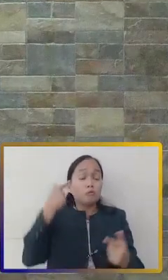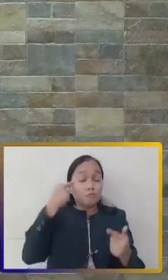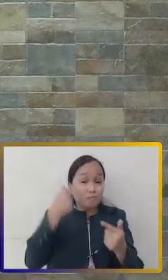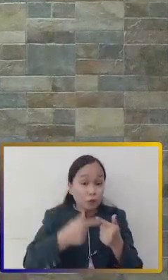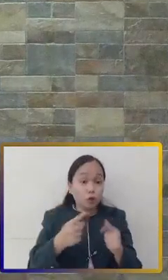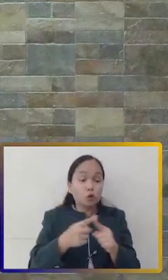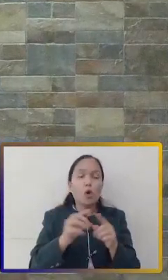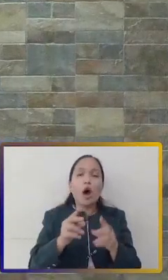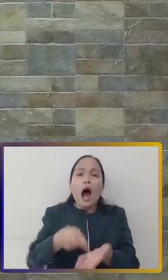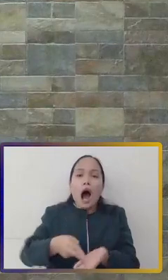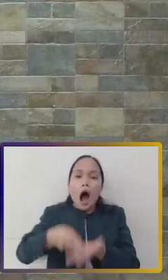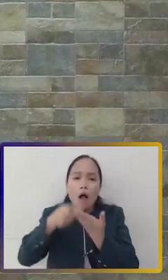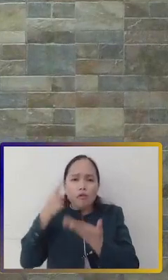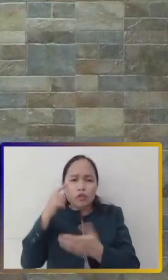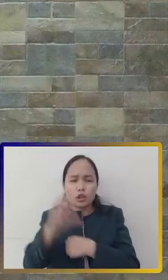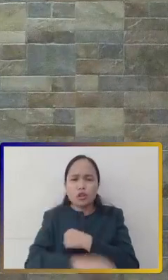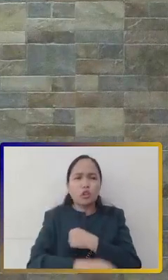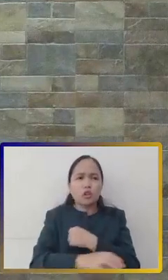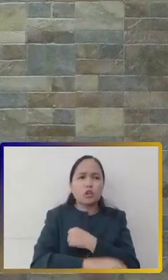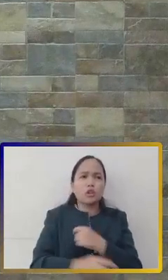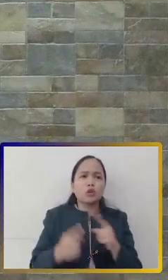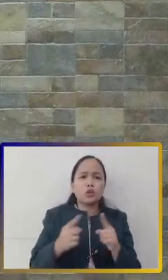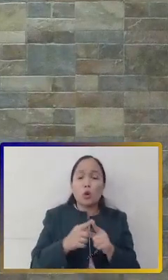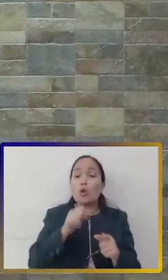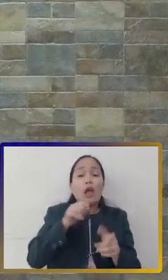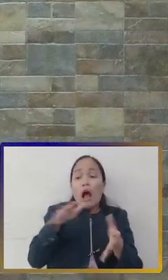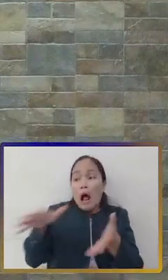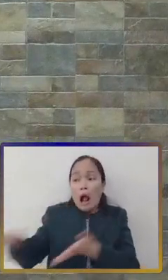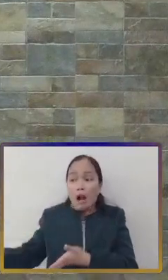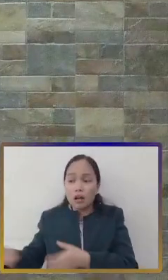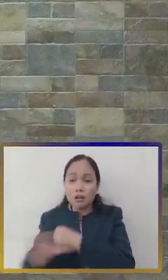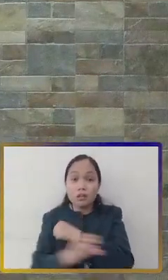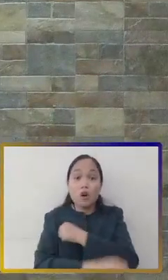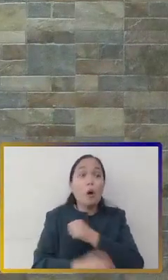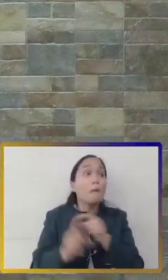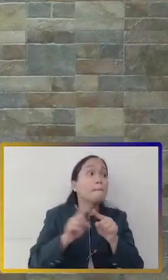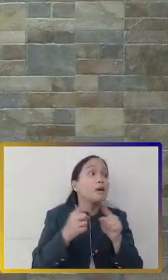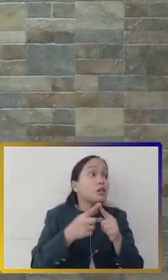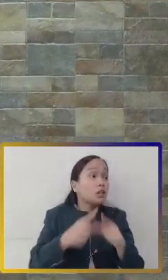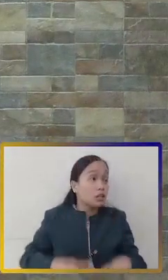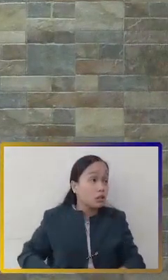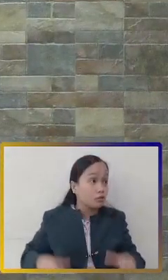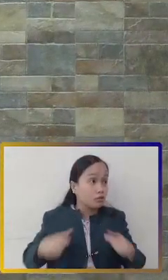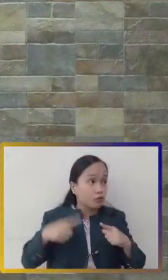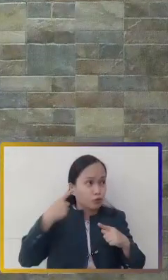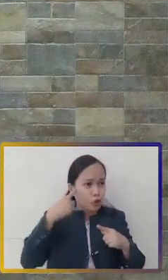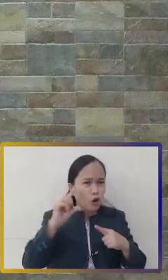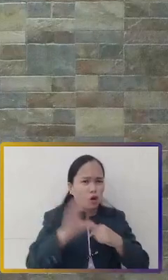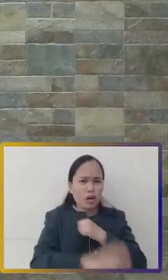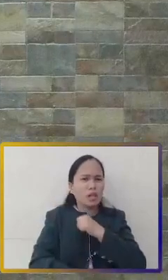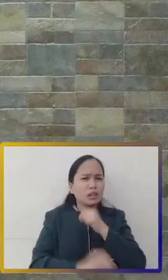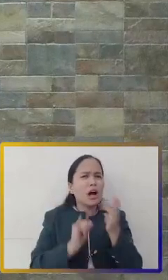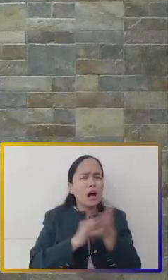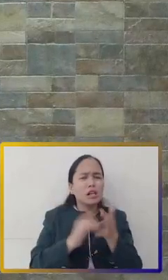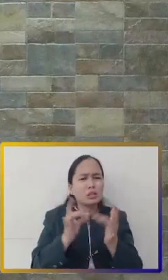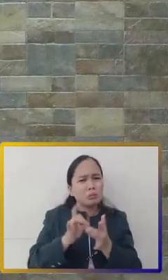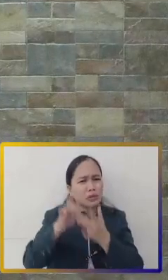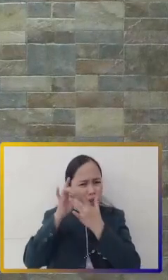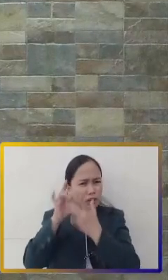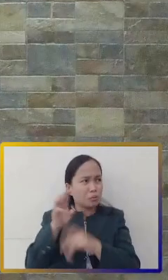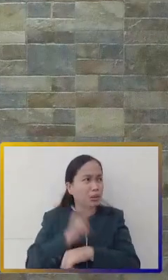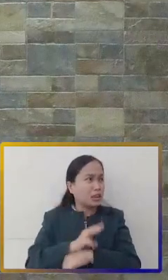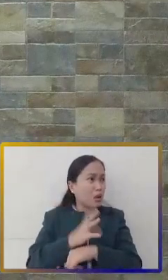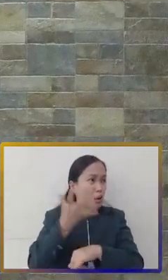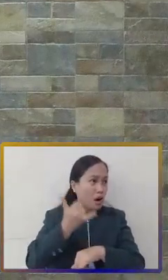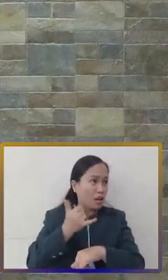for the country. Not to leave the country, but to live for the country. That's an exceptional ministry. Bakit